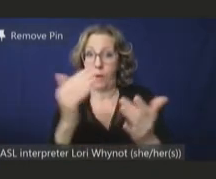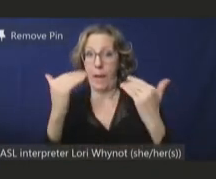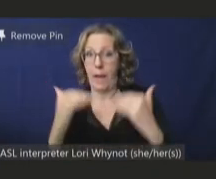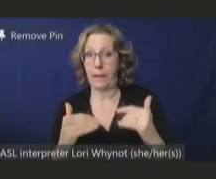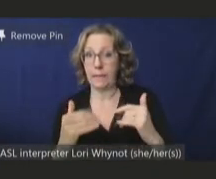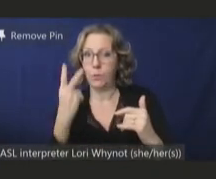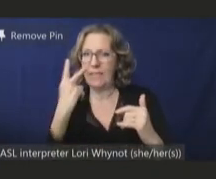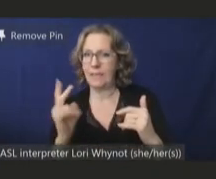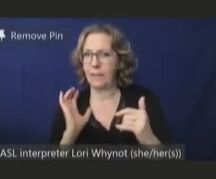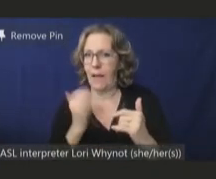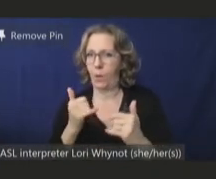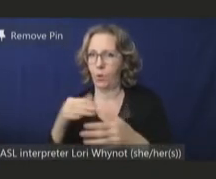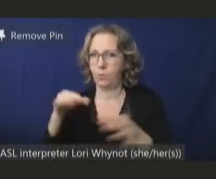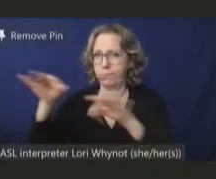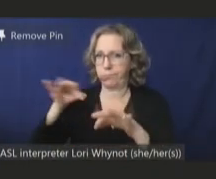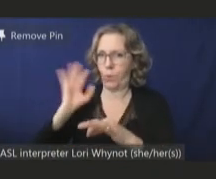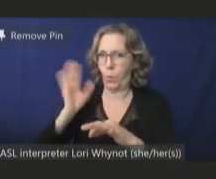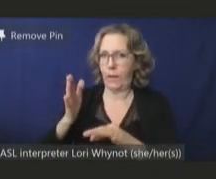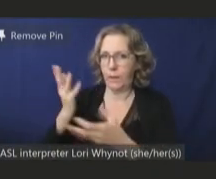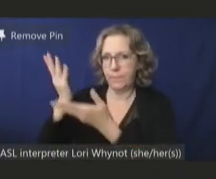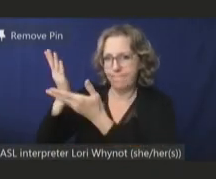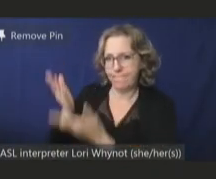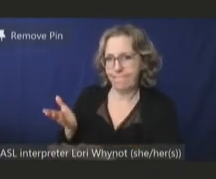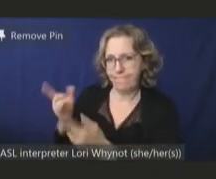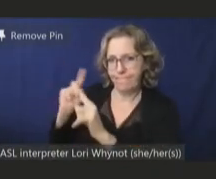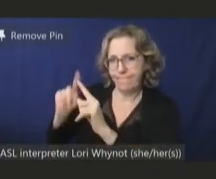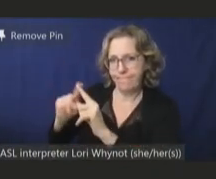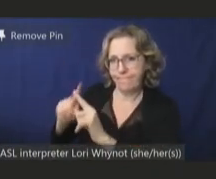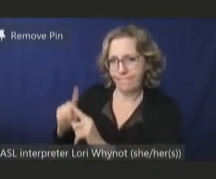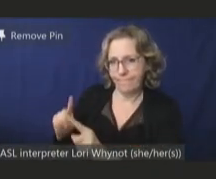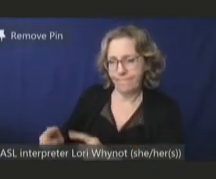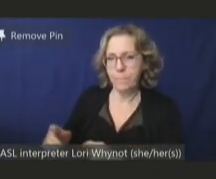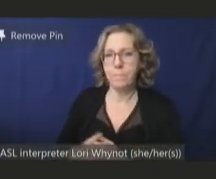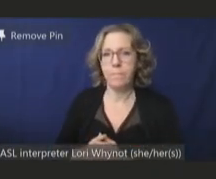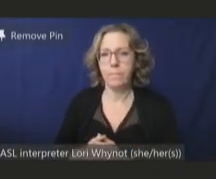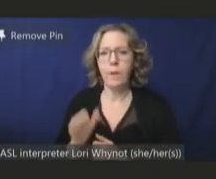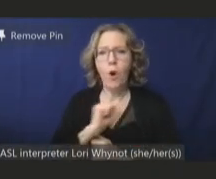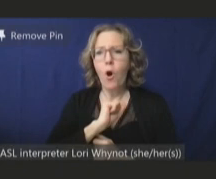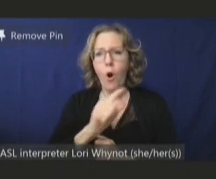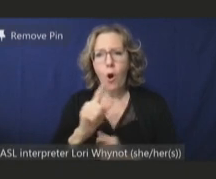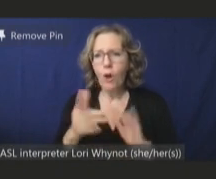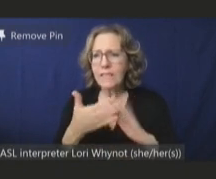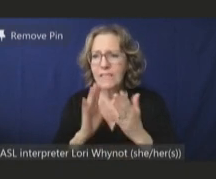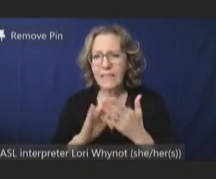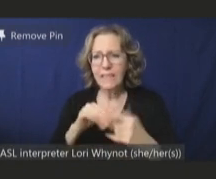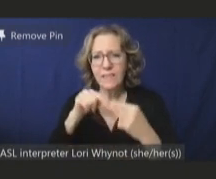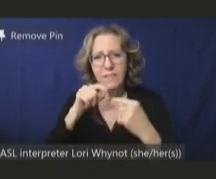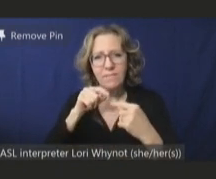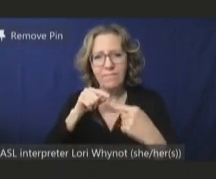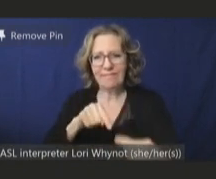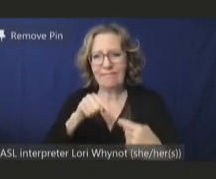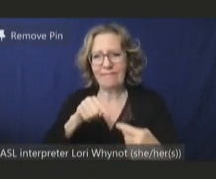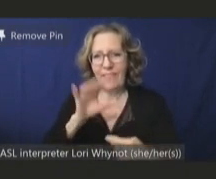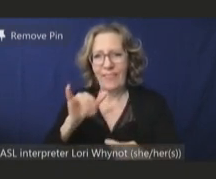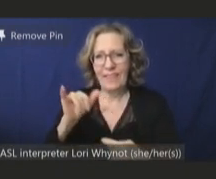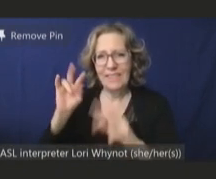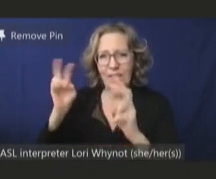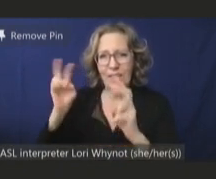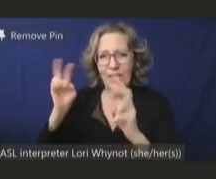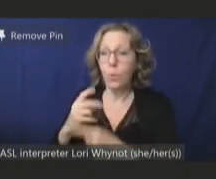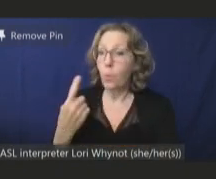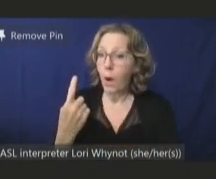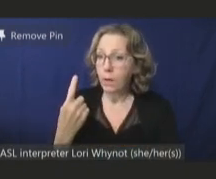So some of the things that all of our cities are dealing with when it comes to accessible transportation, our airline travel is a big